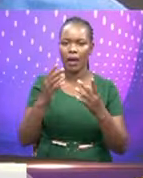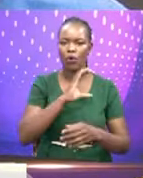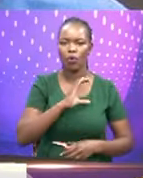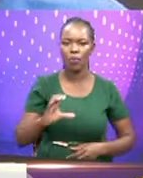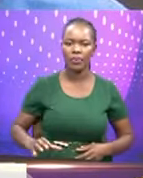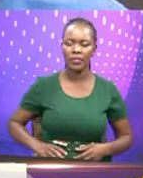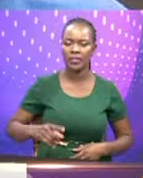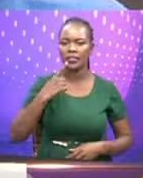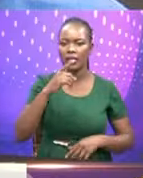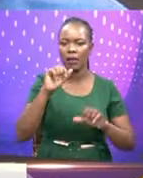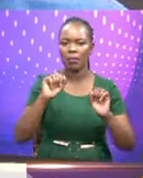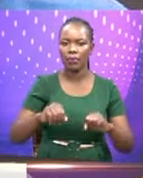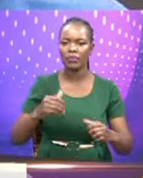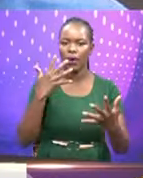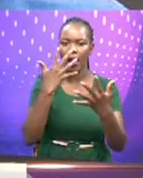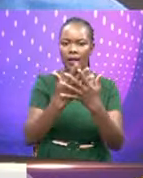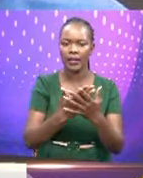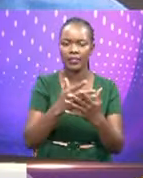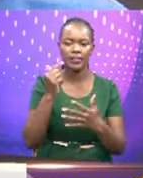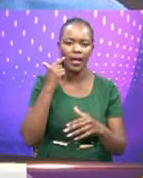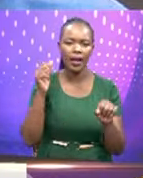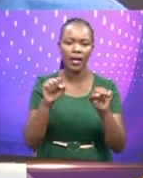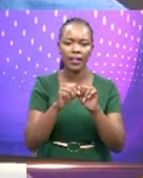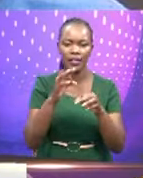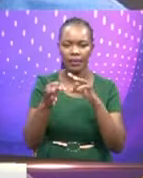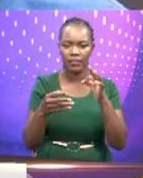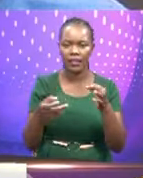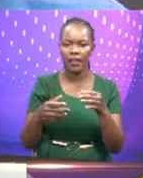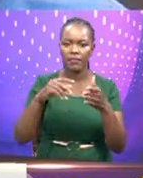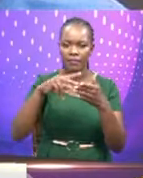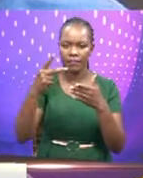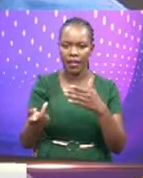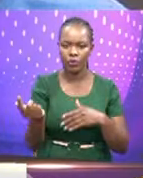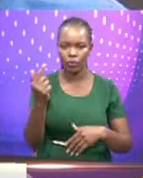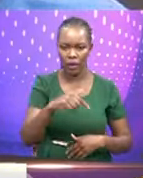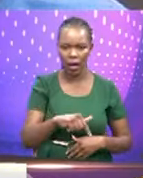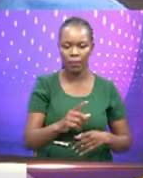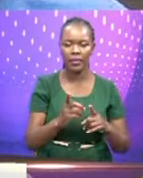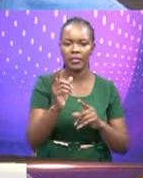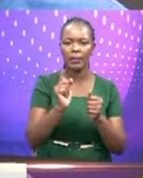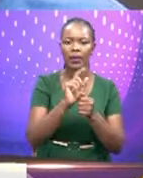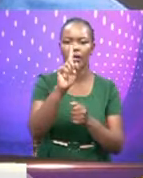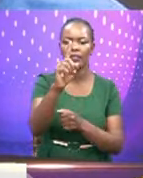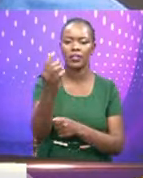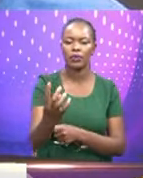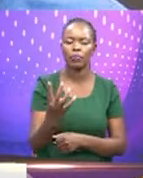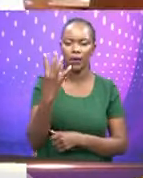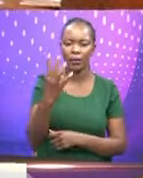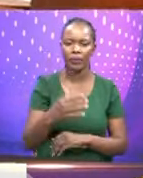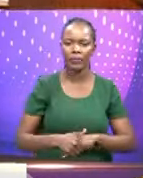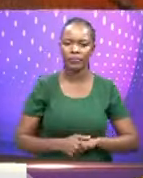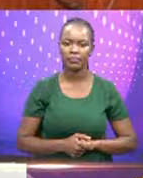samath mar mako Sakaja. Ponono ni orem chopo e nyimgi tarik apar kod achiel dwe mar ang'wen higani.